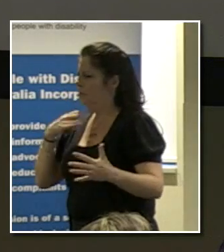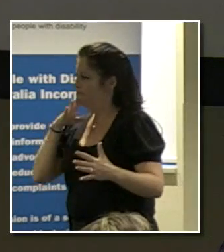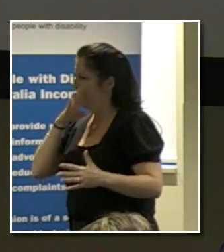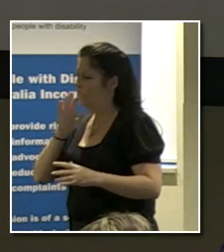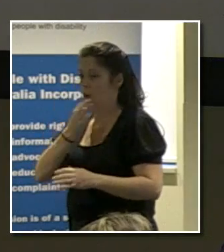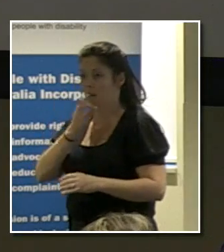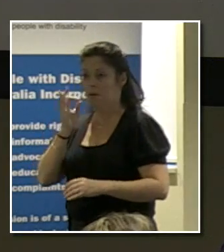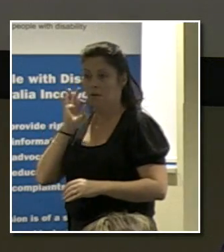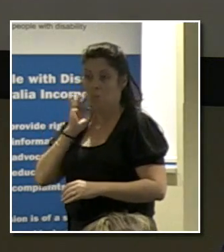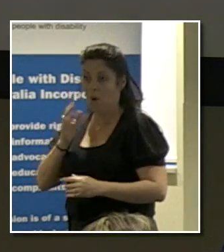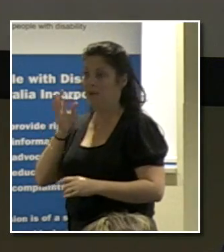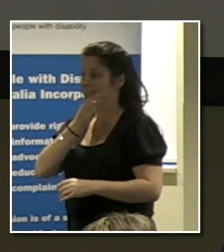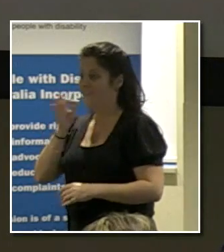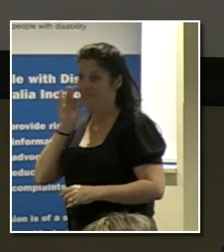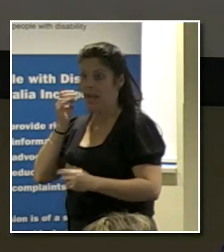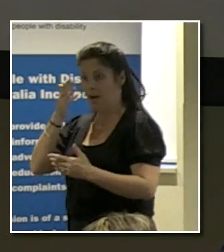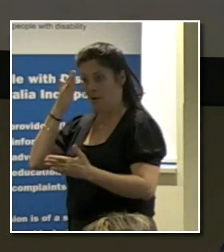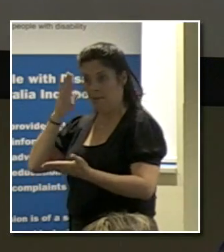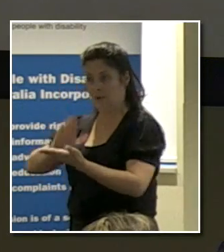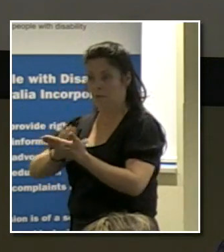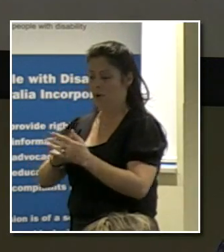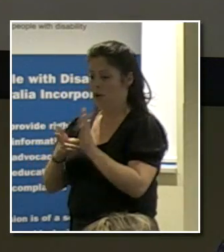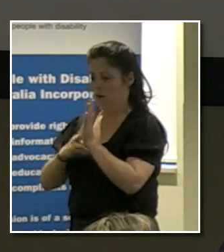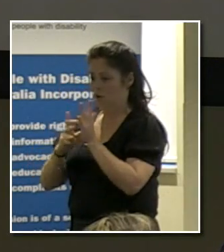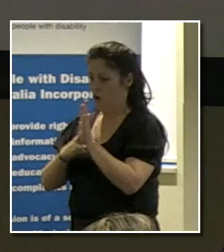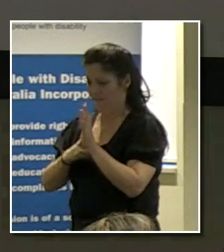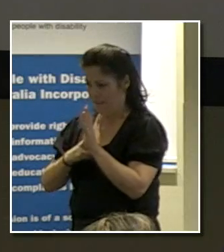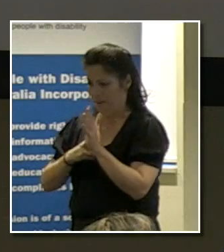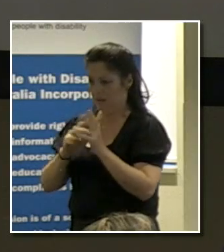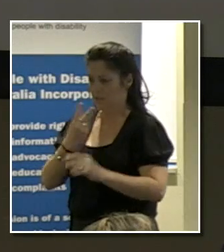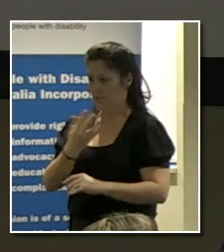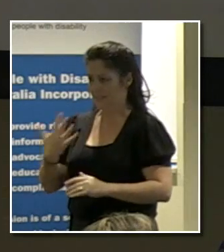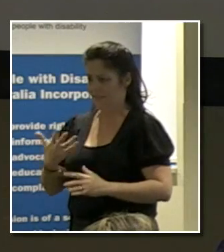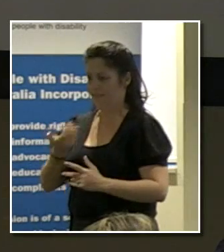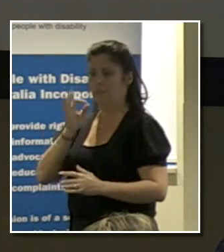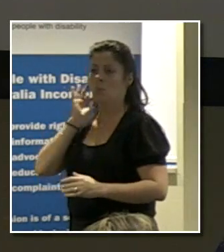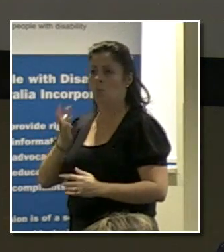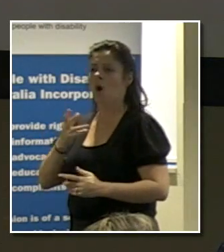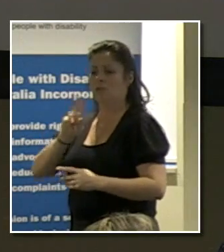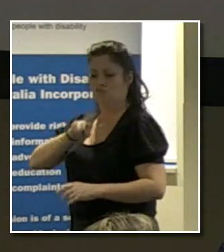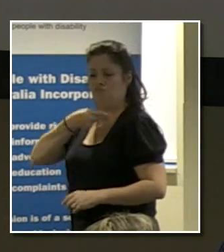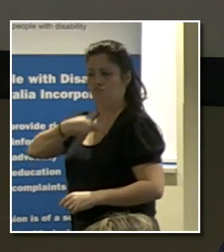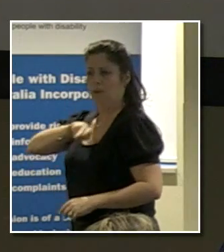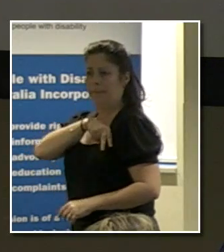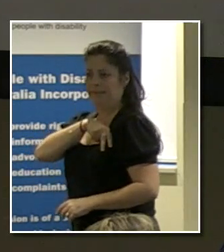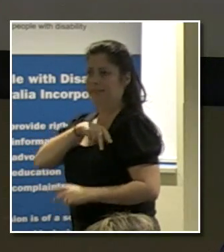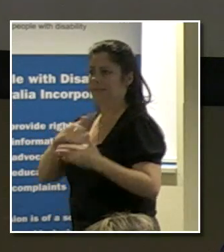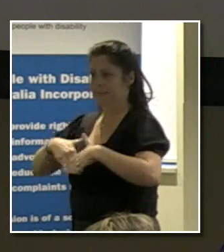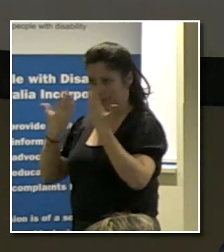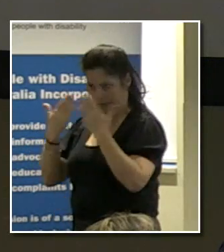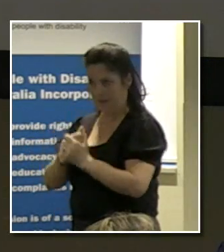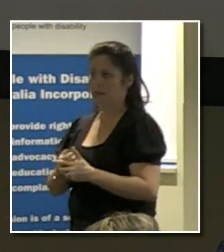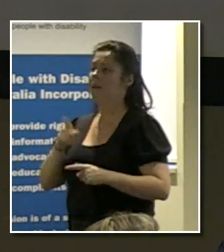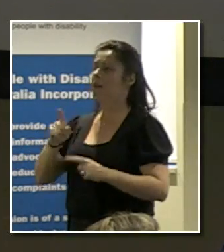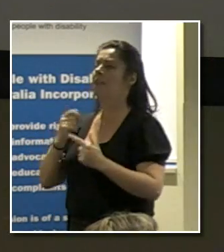Memorial was, but November the 25th marked White Ribbon Day, which is Australia's campaign to stop violence against